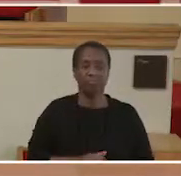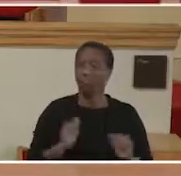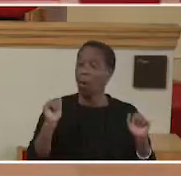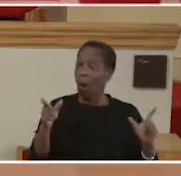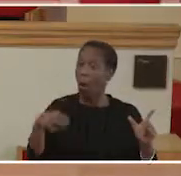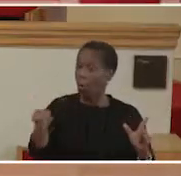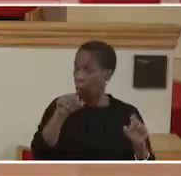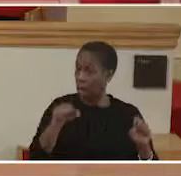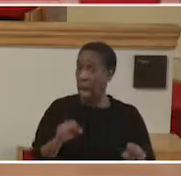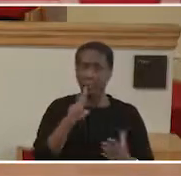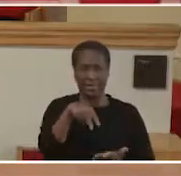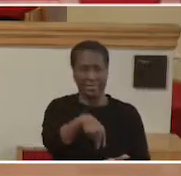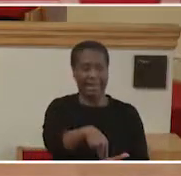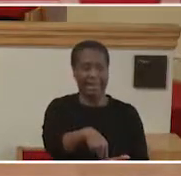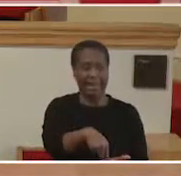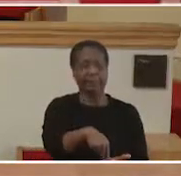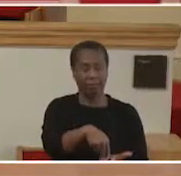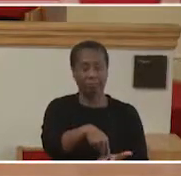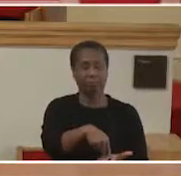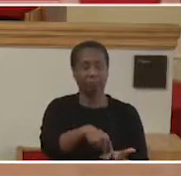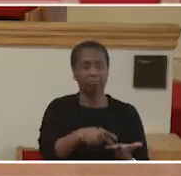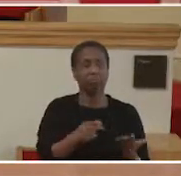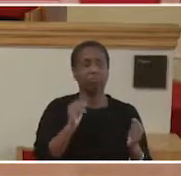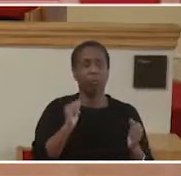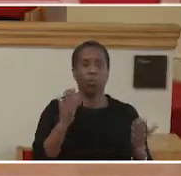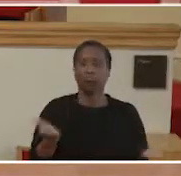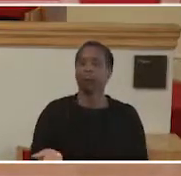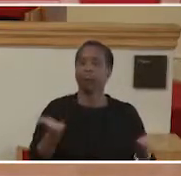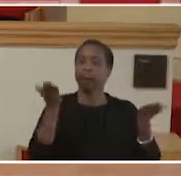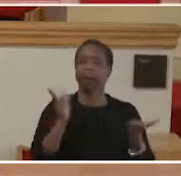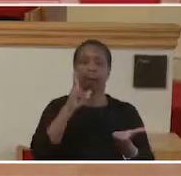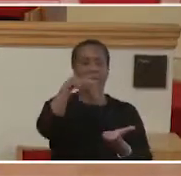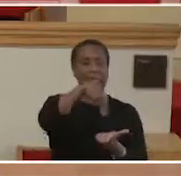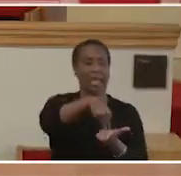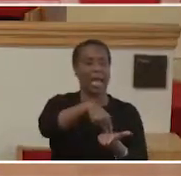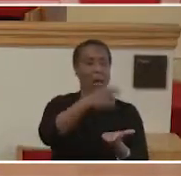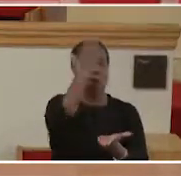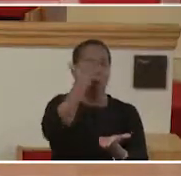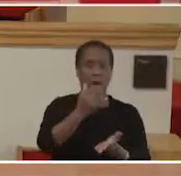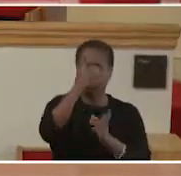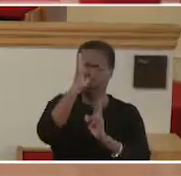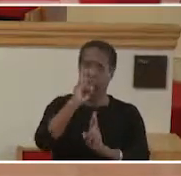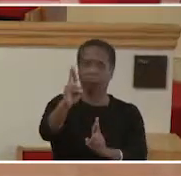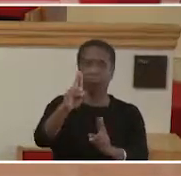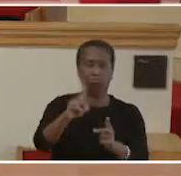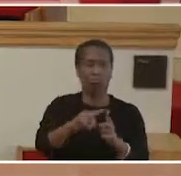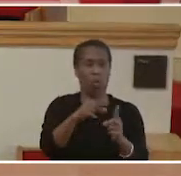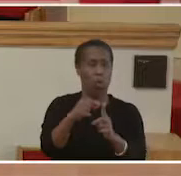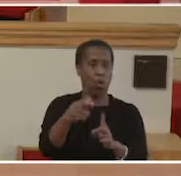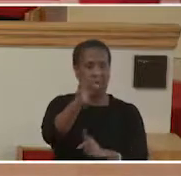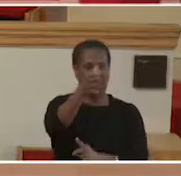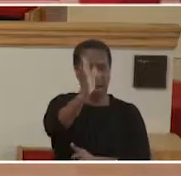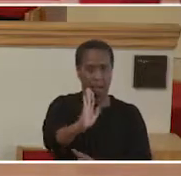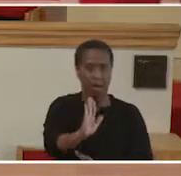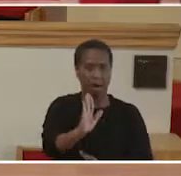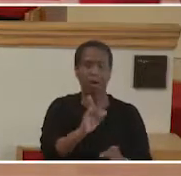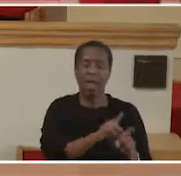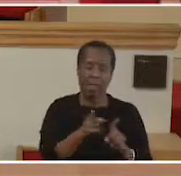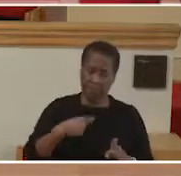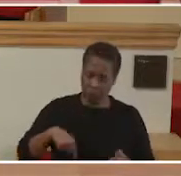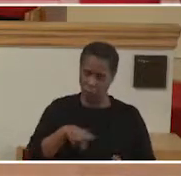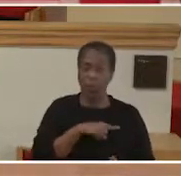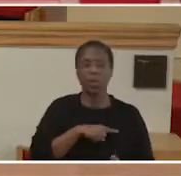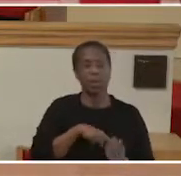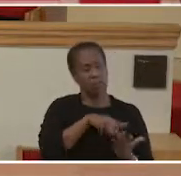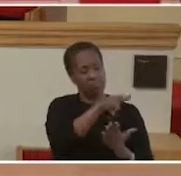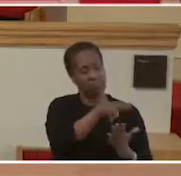you who can stand and will, let us rise to our feet to give reverence to the Word of God. As we consider our